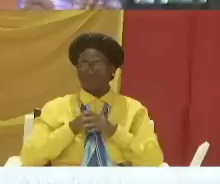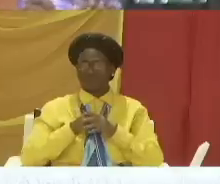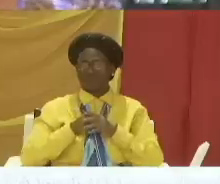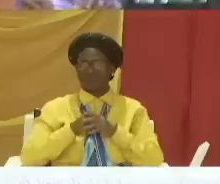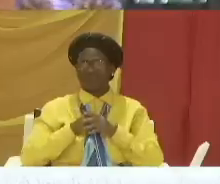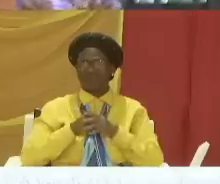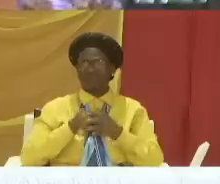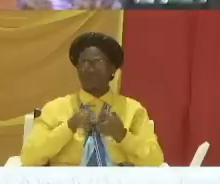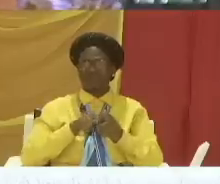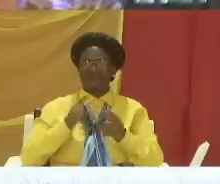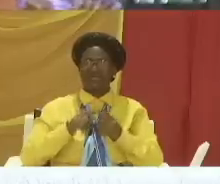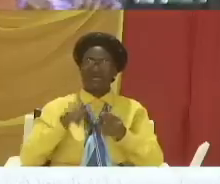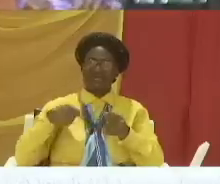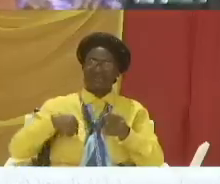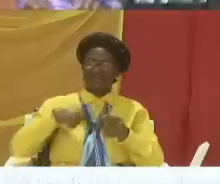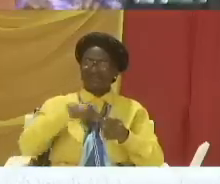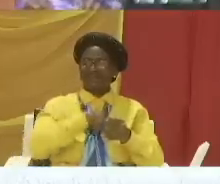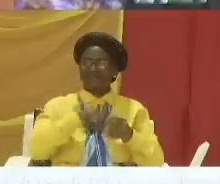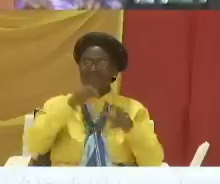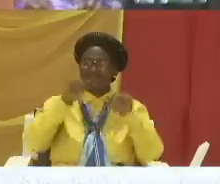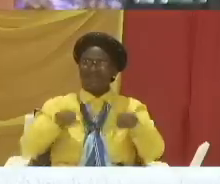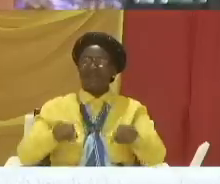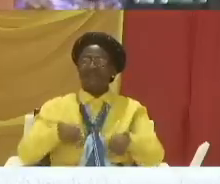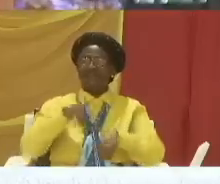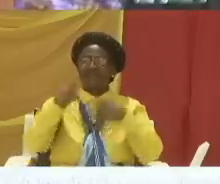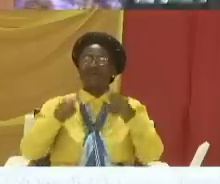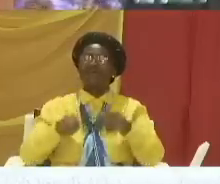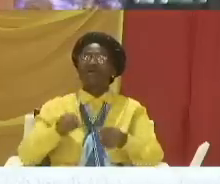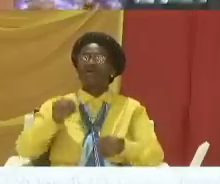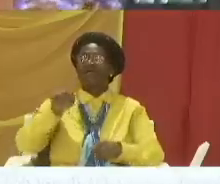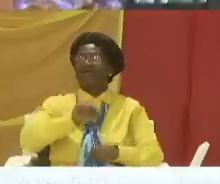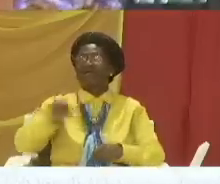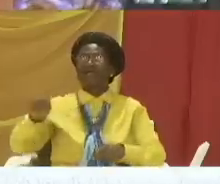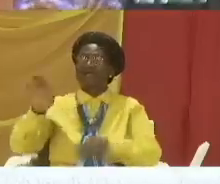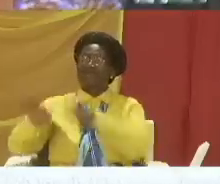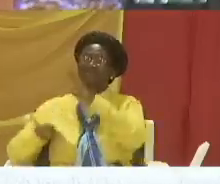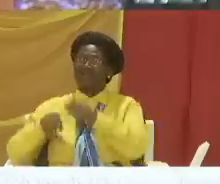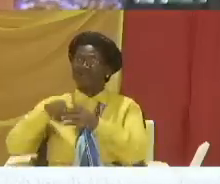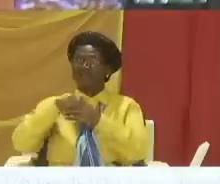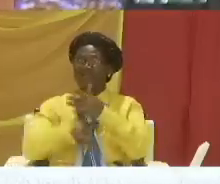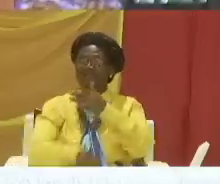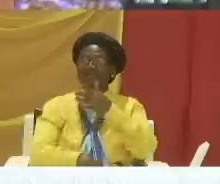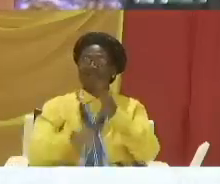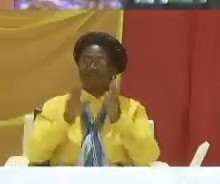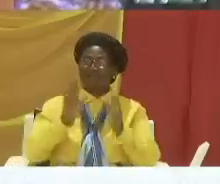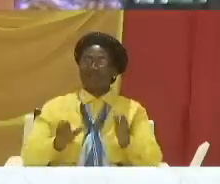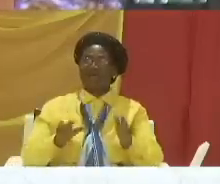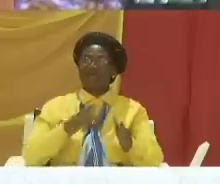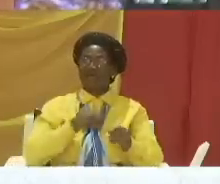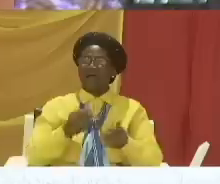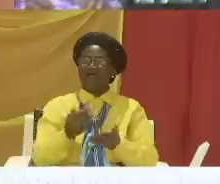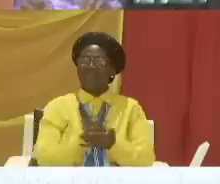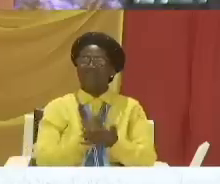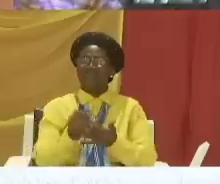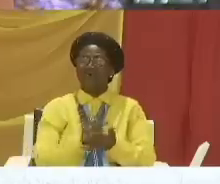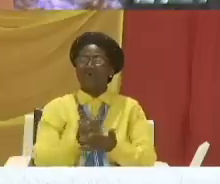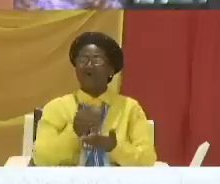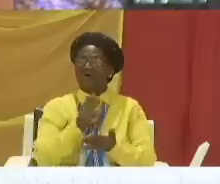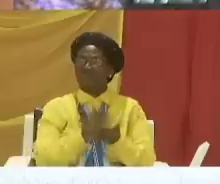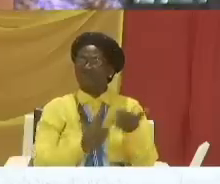And then we can go a step deeper and discuss something called